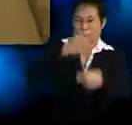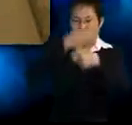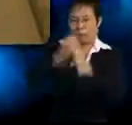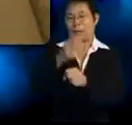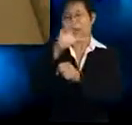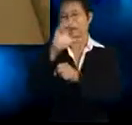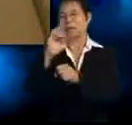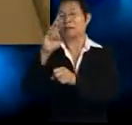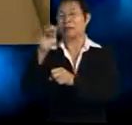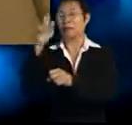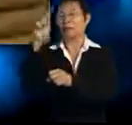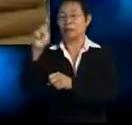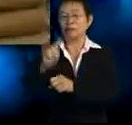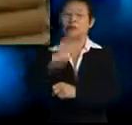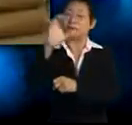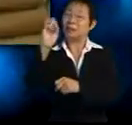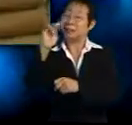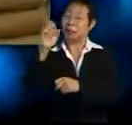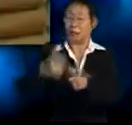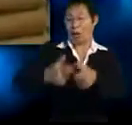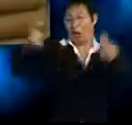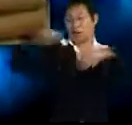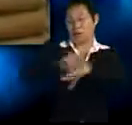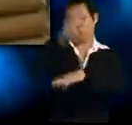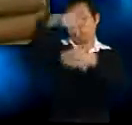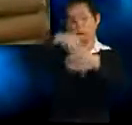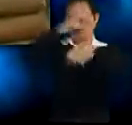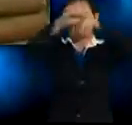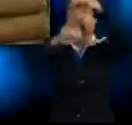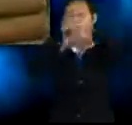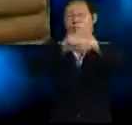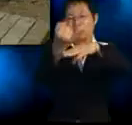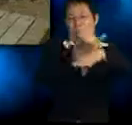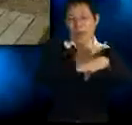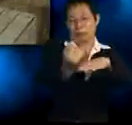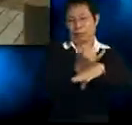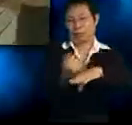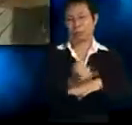produce cement. Cement is largely used in the construction industry.